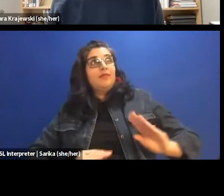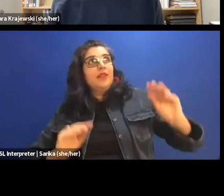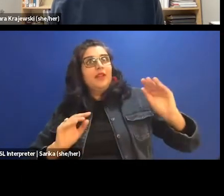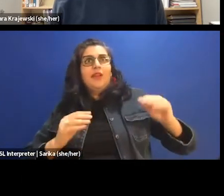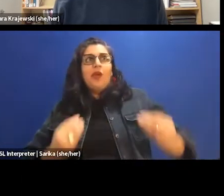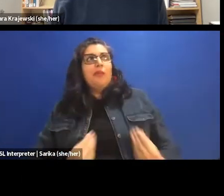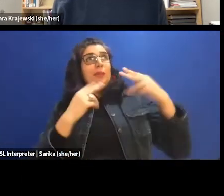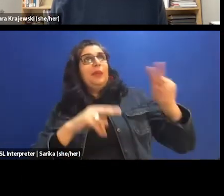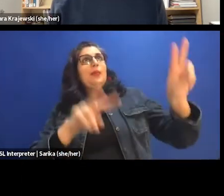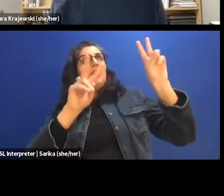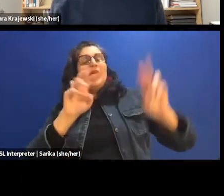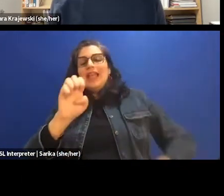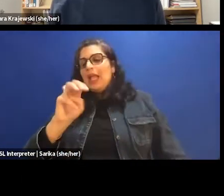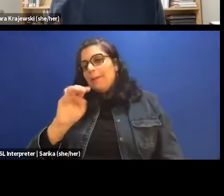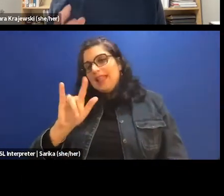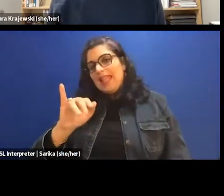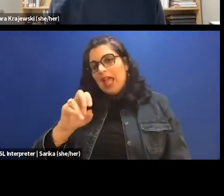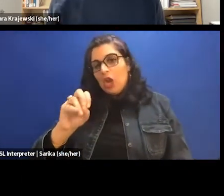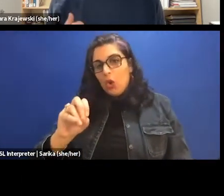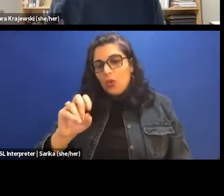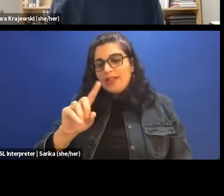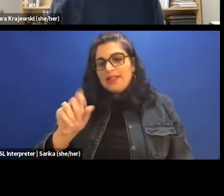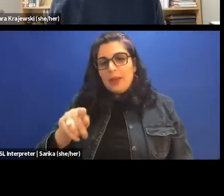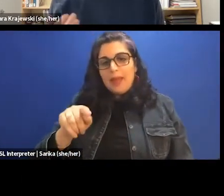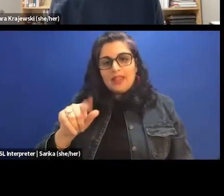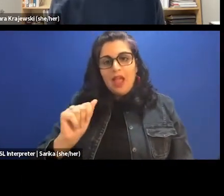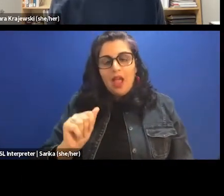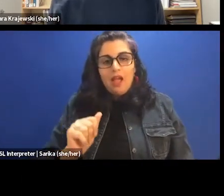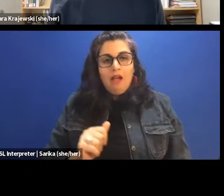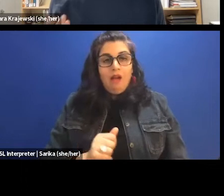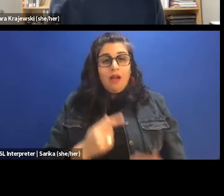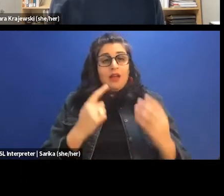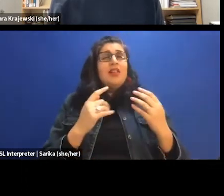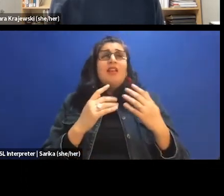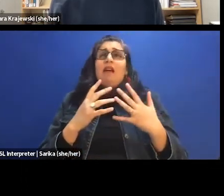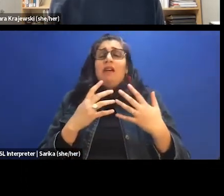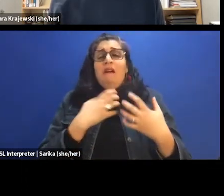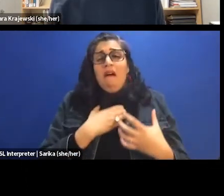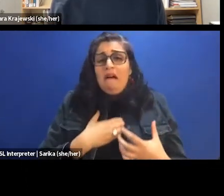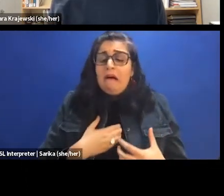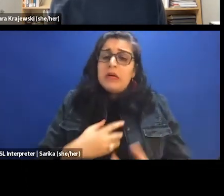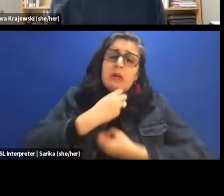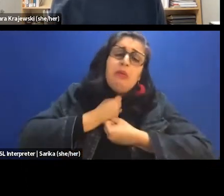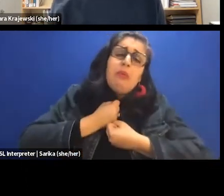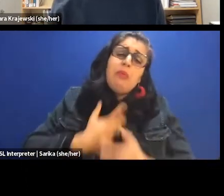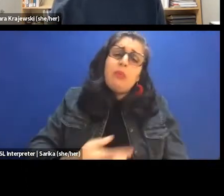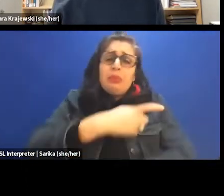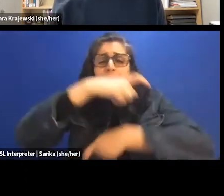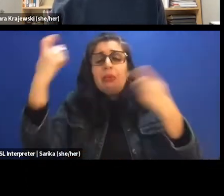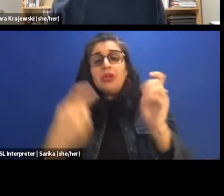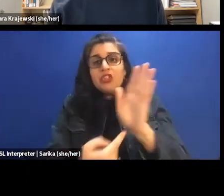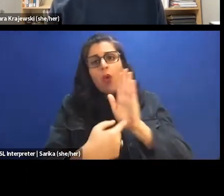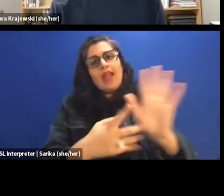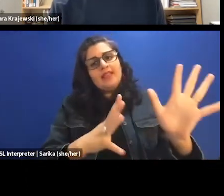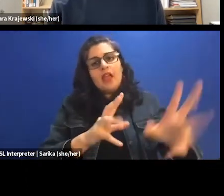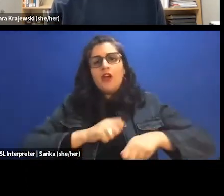Zapata. Here, the men's faces are drawn by hunger, exhaustion, and trauma, revealing the sacrifices